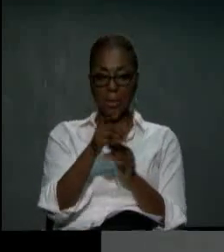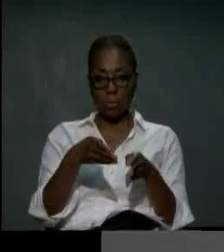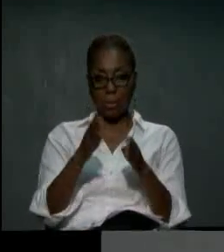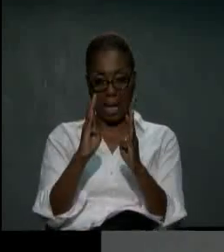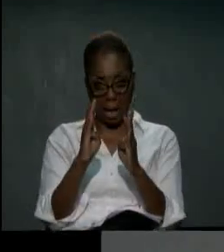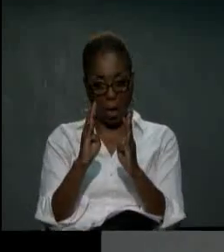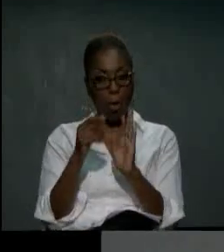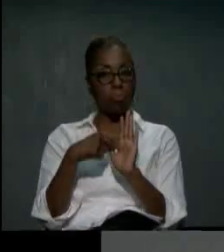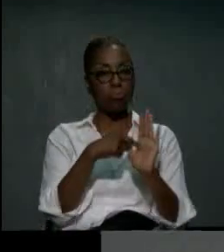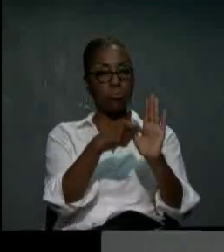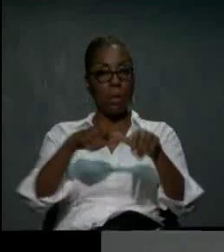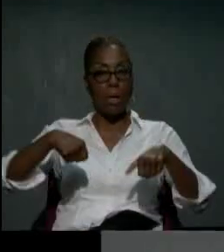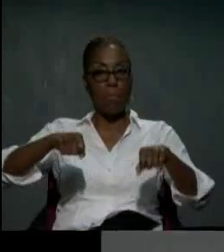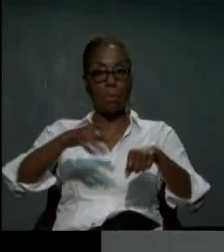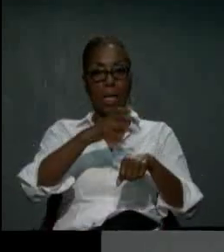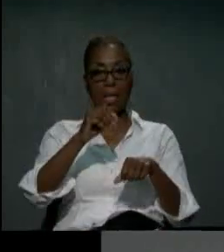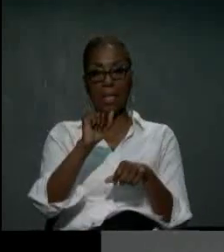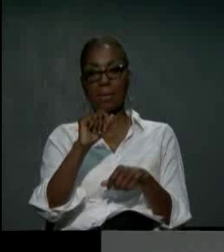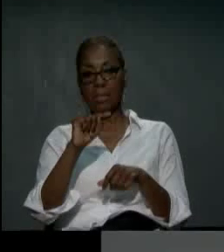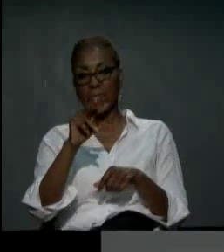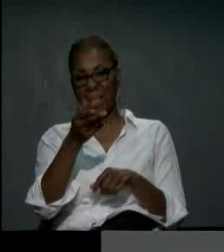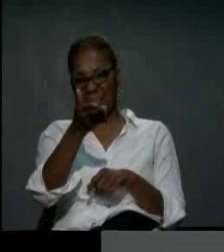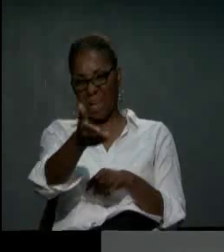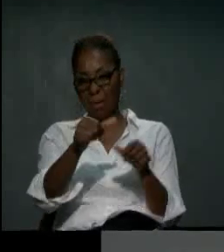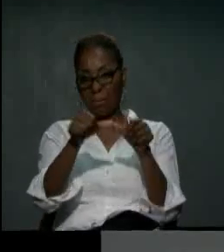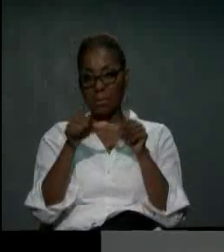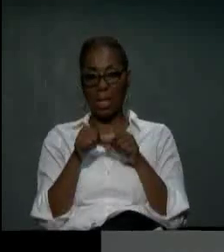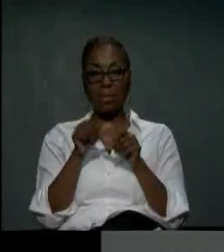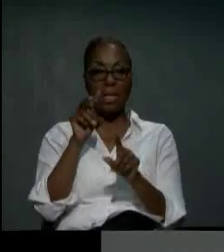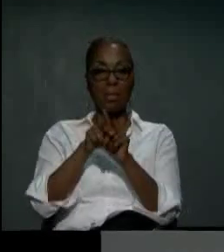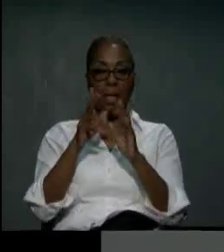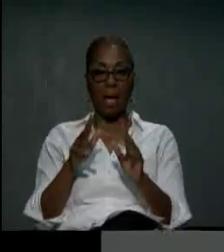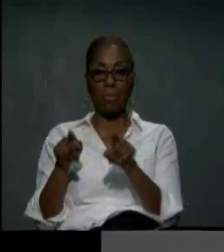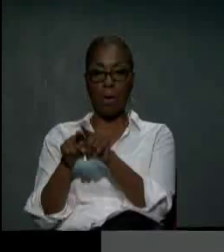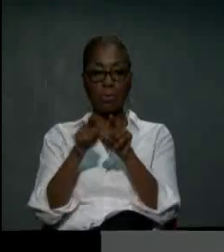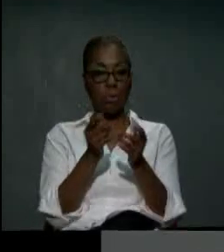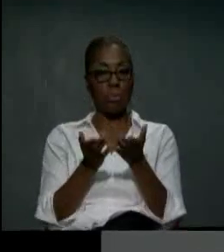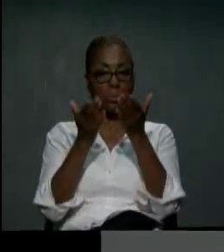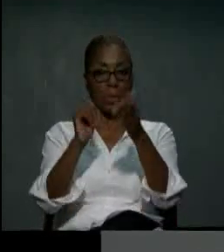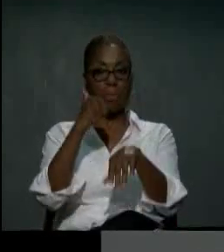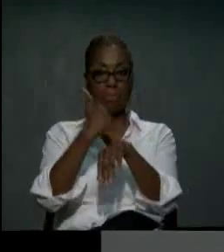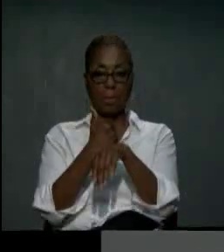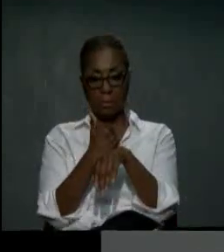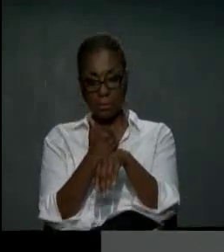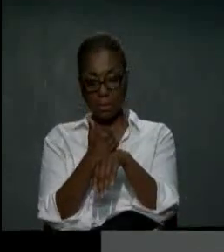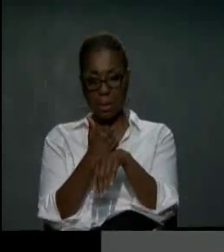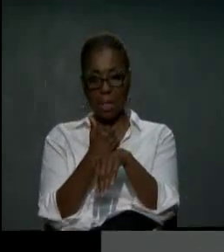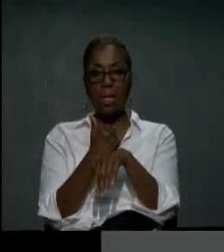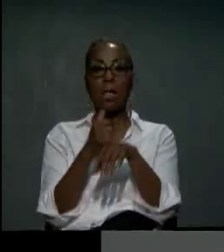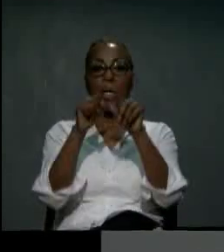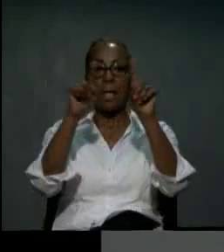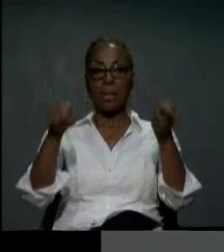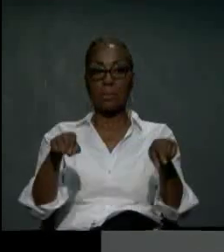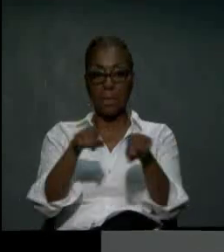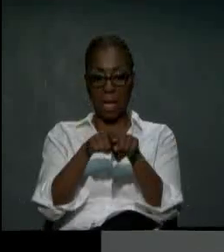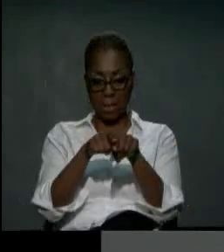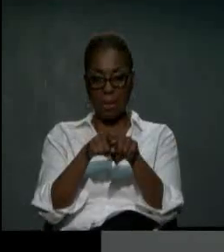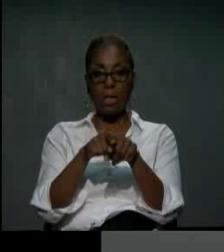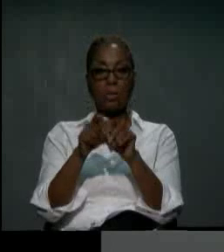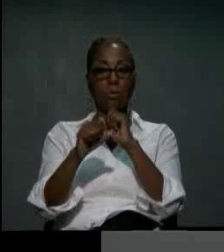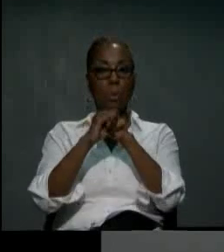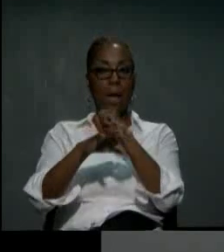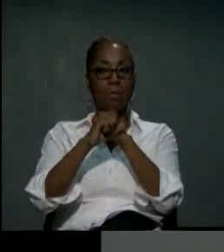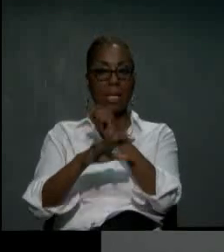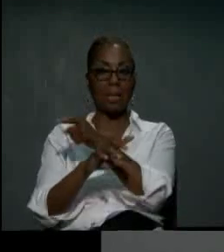outdoor display of motorcycles and ATVs at the site. The applicant is also proposing the placement of an off-premise sign on the site, a billboard, to advertise